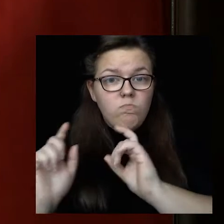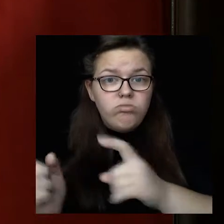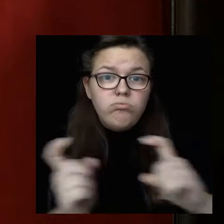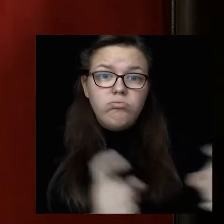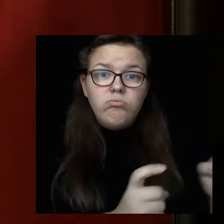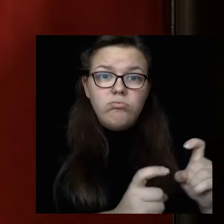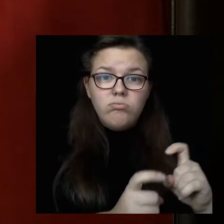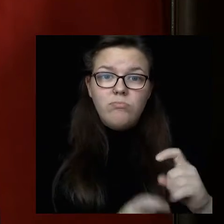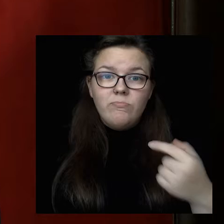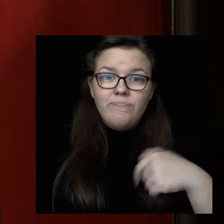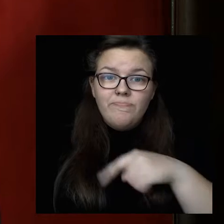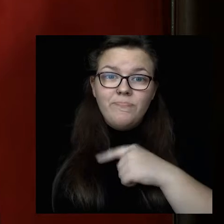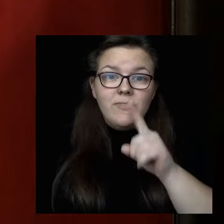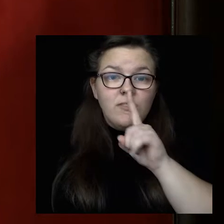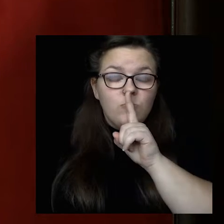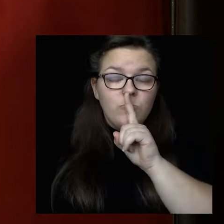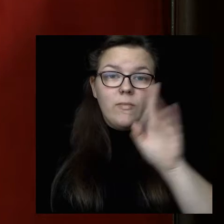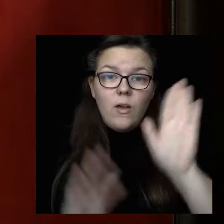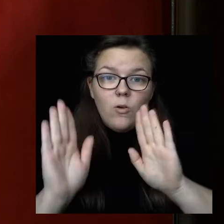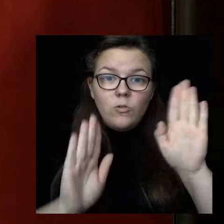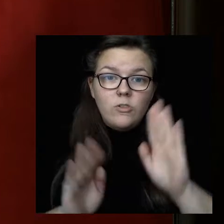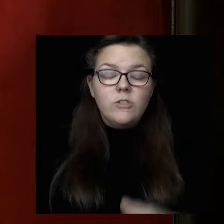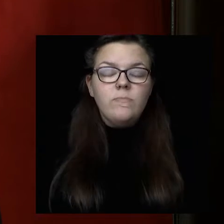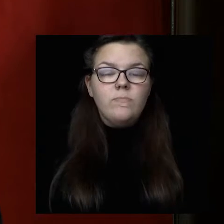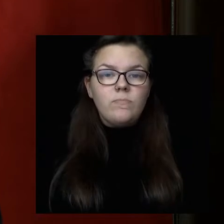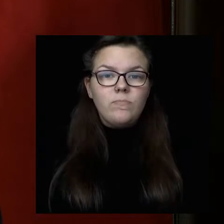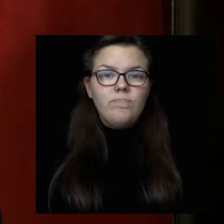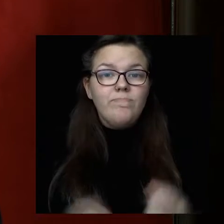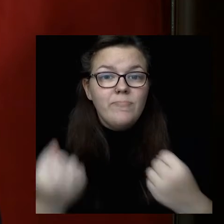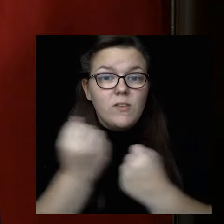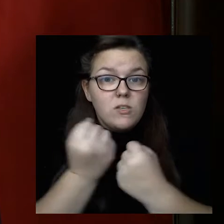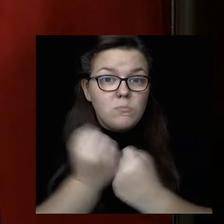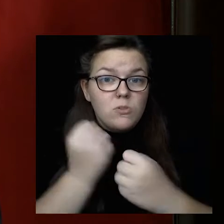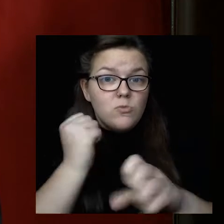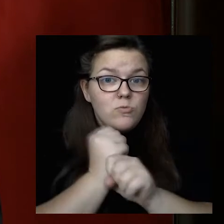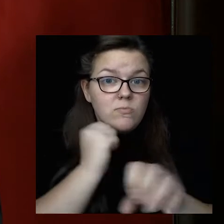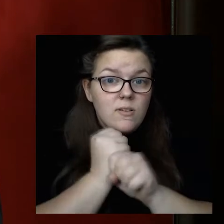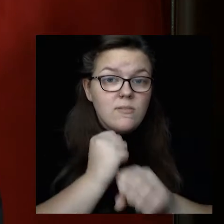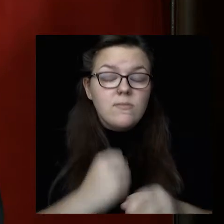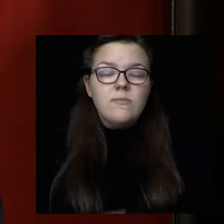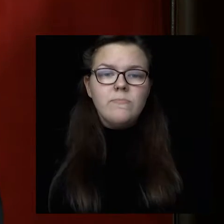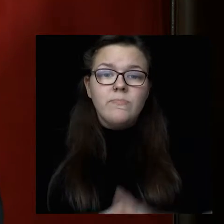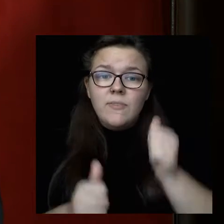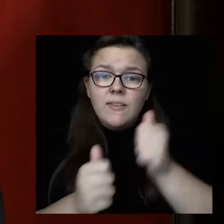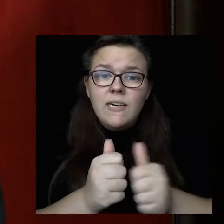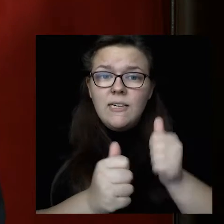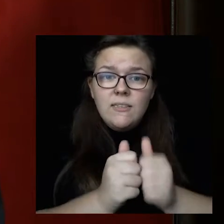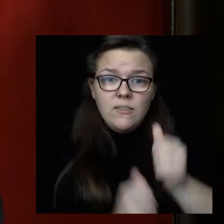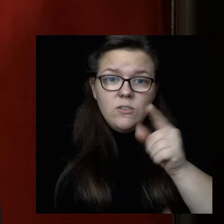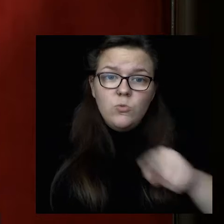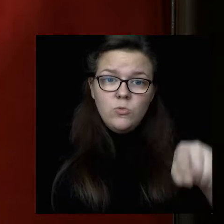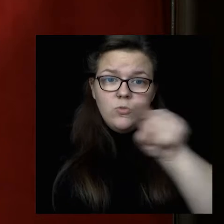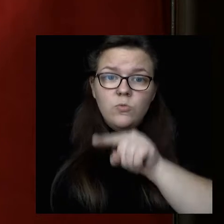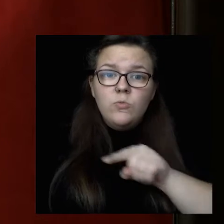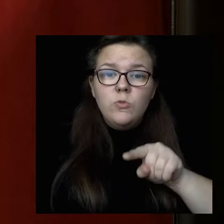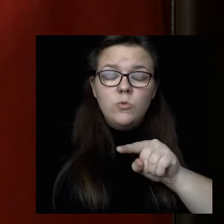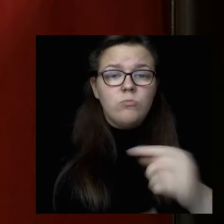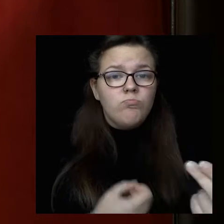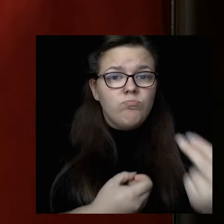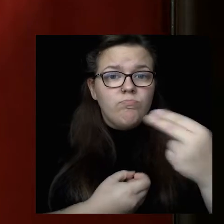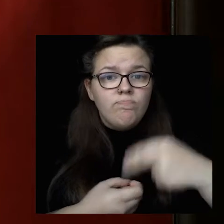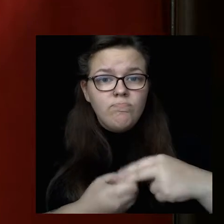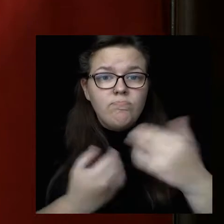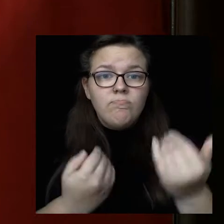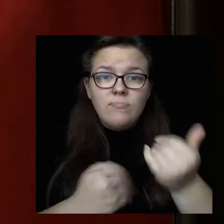who generously donated to our silent auction, our sponsored ads, and to each and every one of